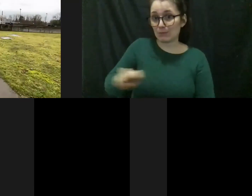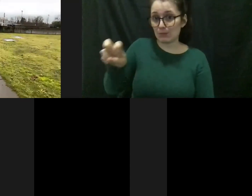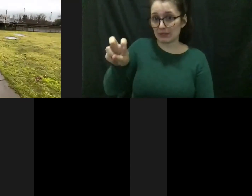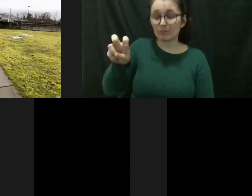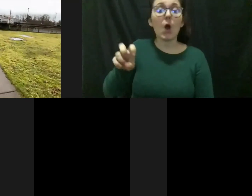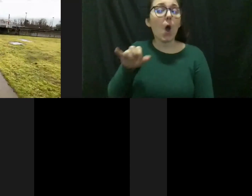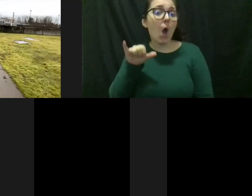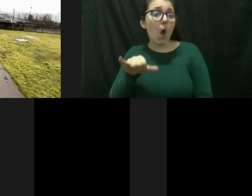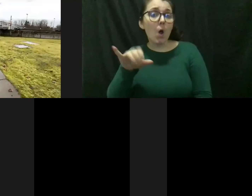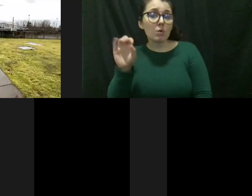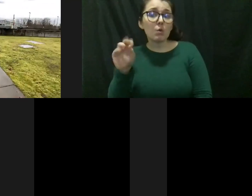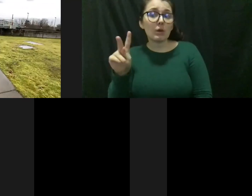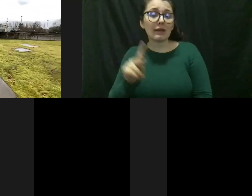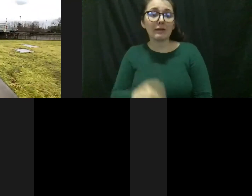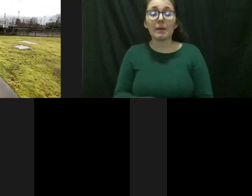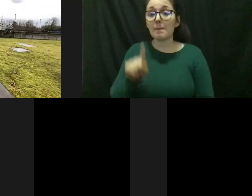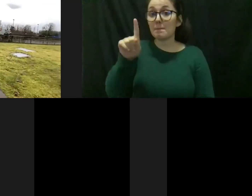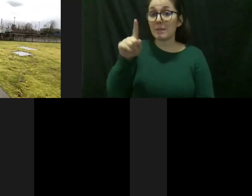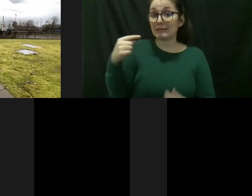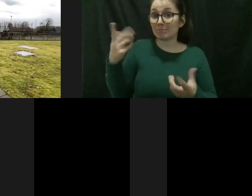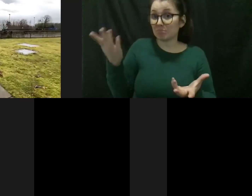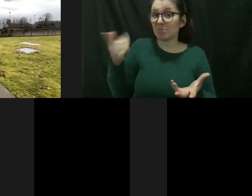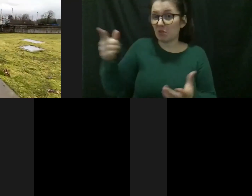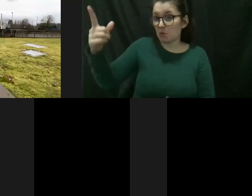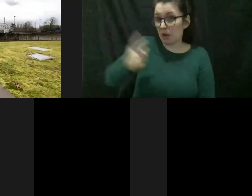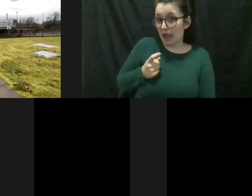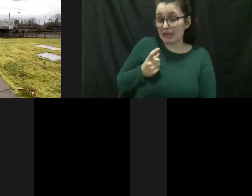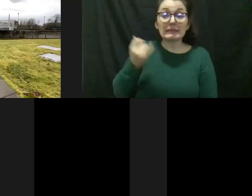kidding. know what you're gonna learn because of science.